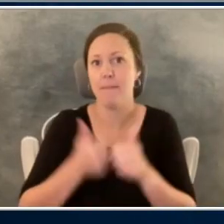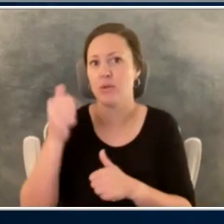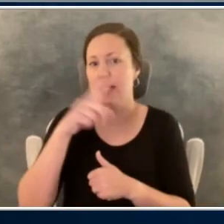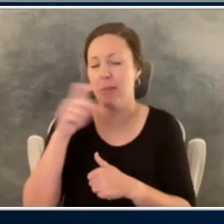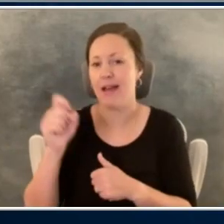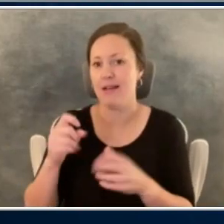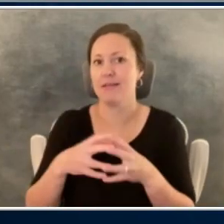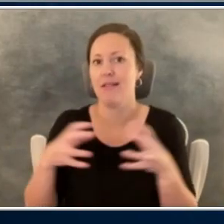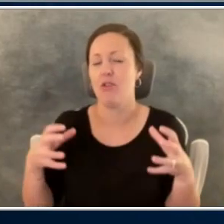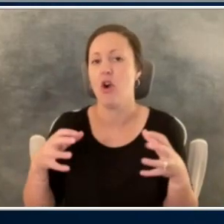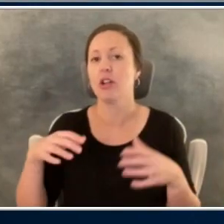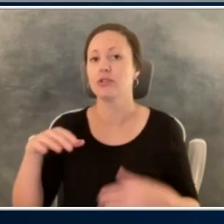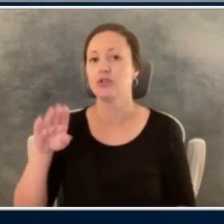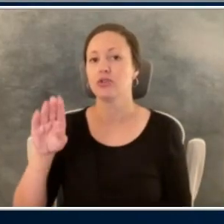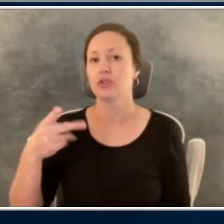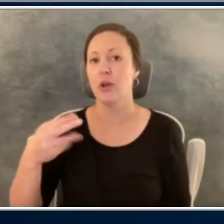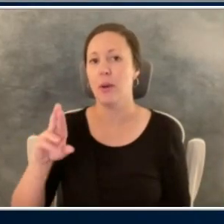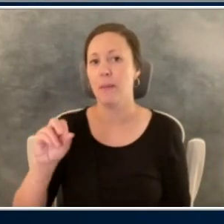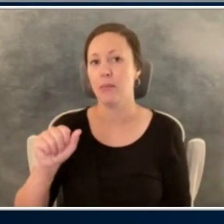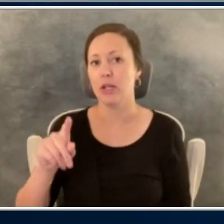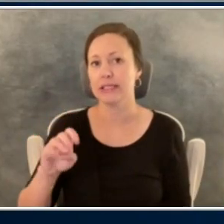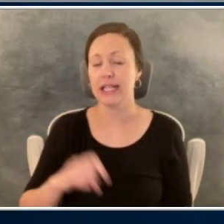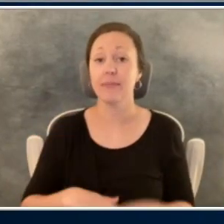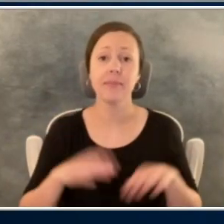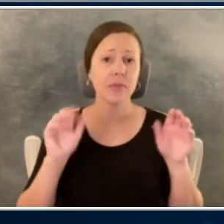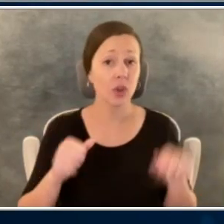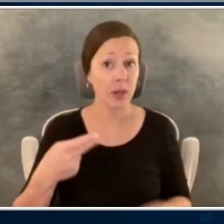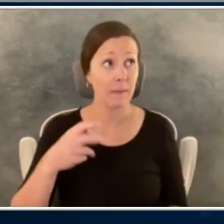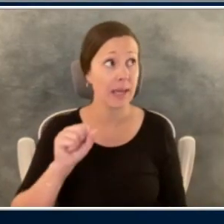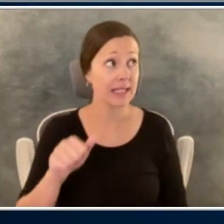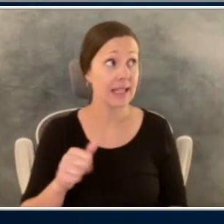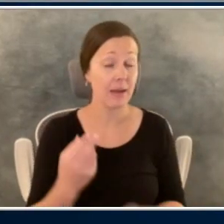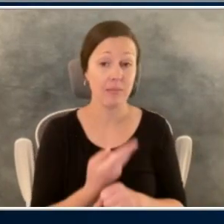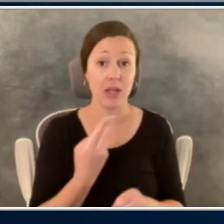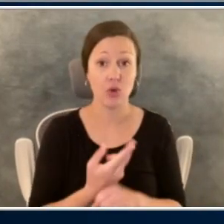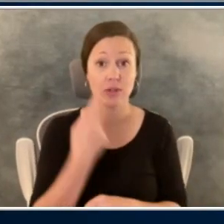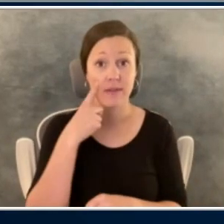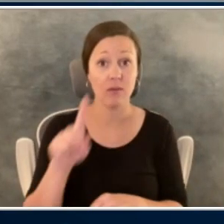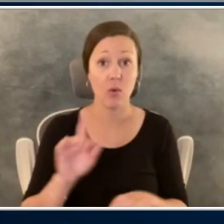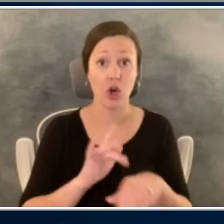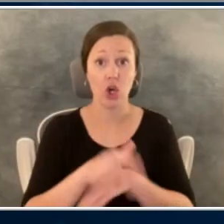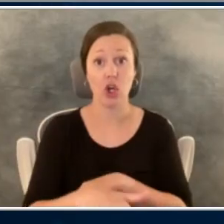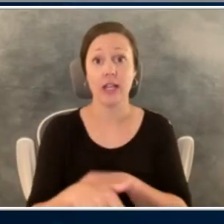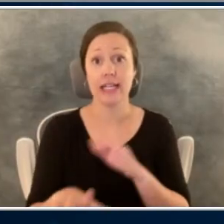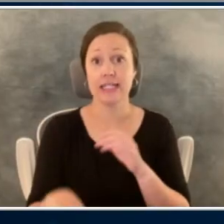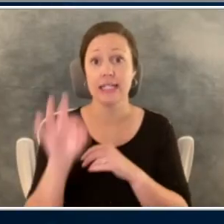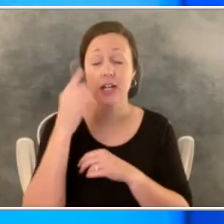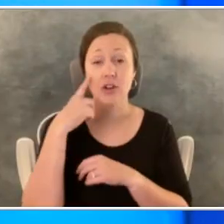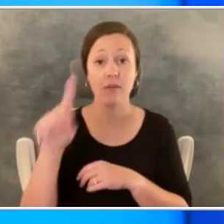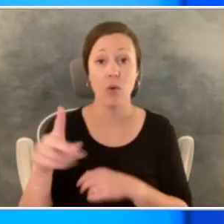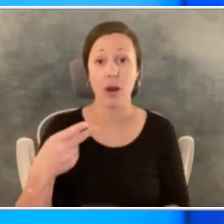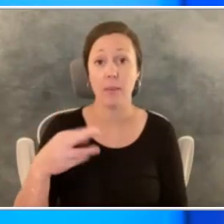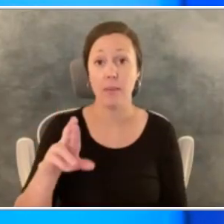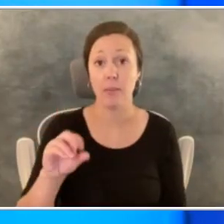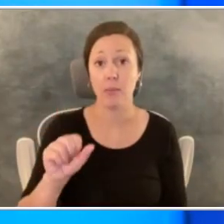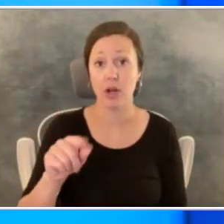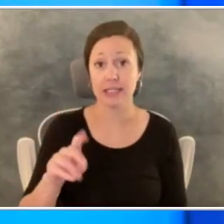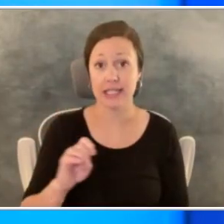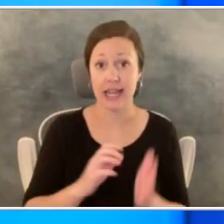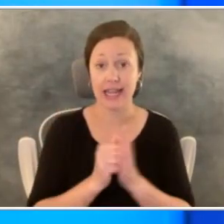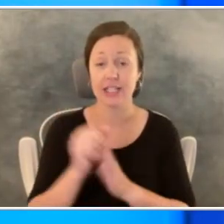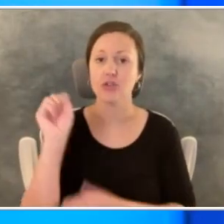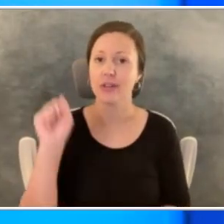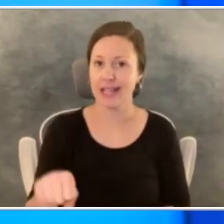could PSA be used to early detection for prostate cancer? Yeah, PSA is the primary